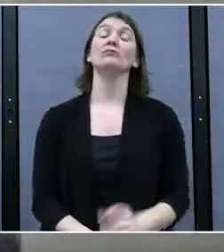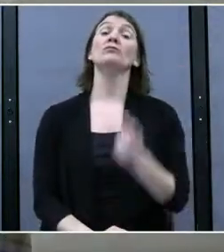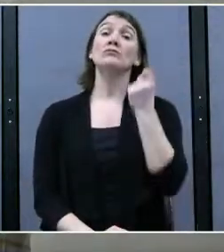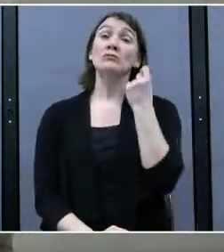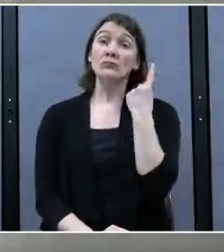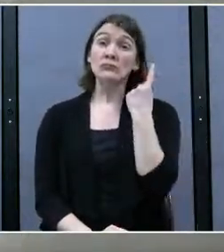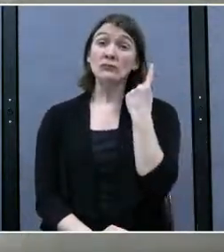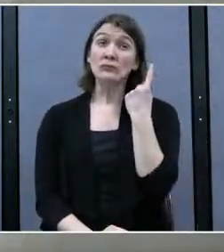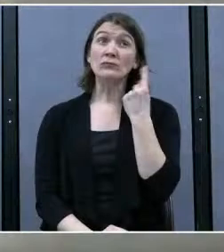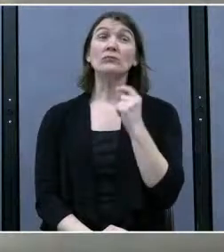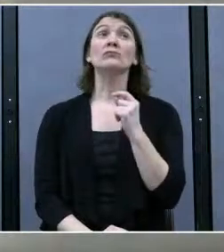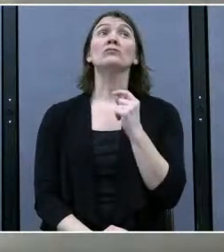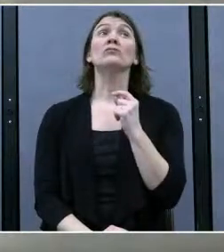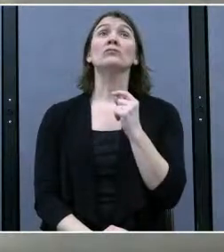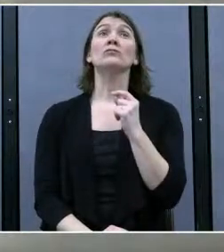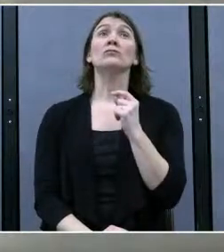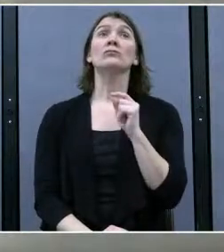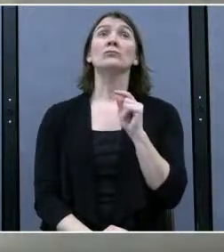Exactly how we